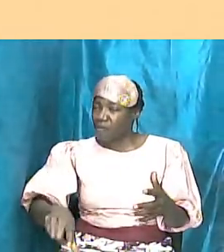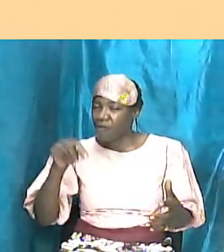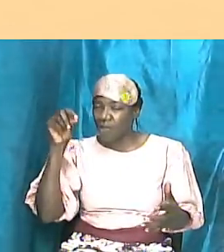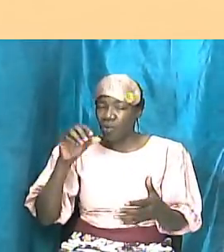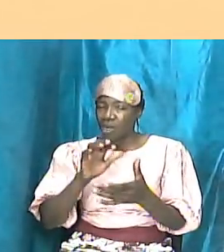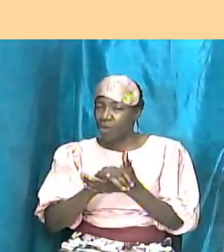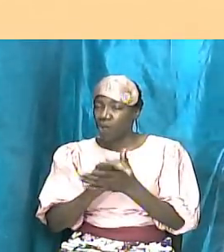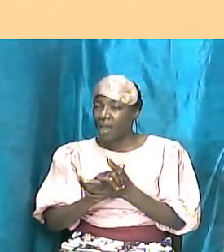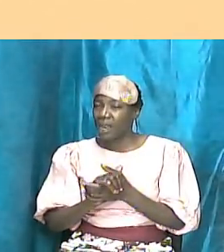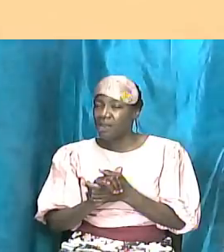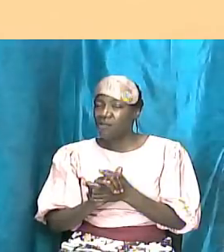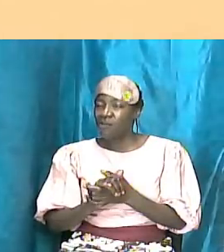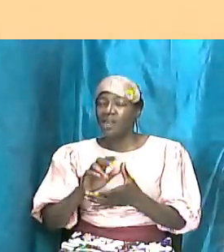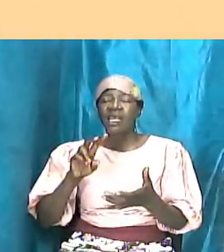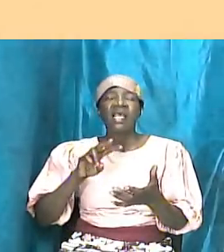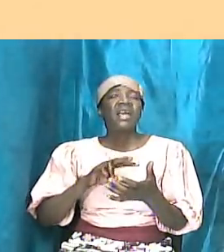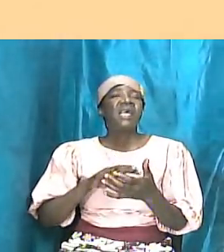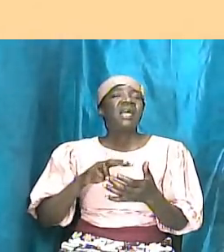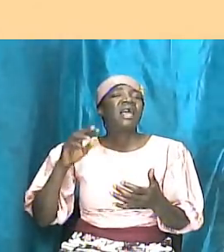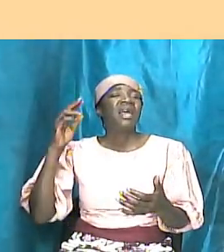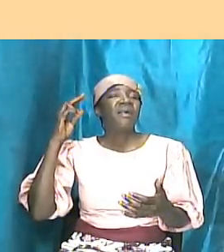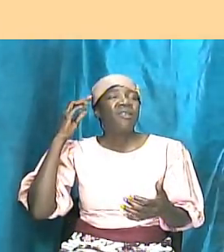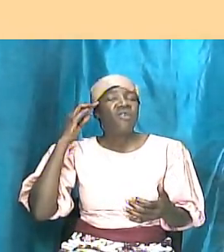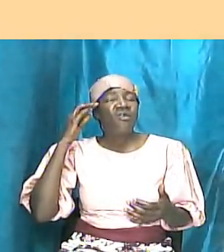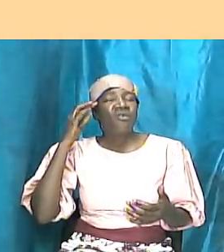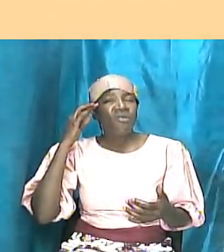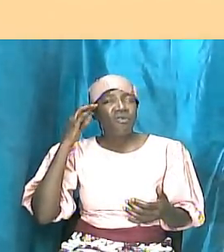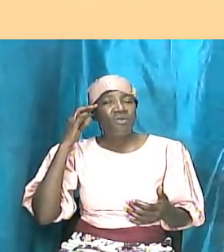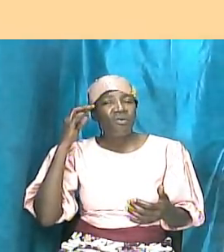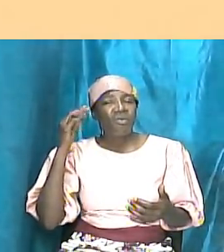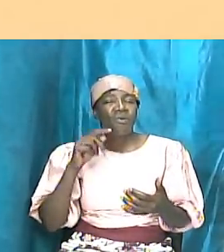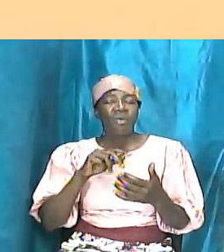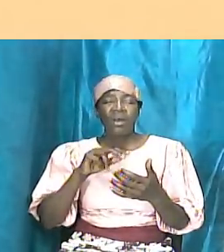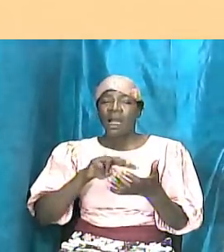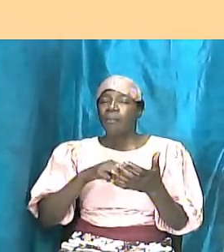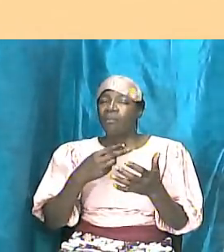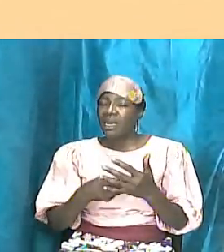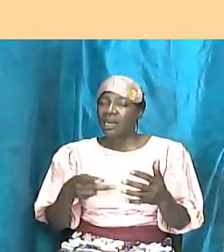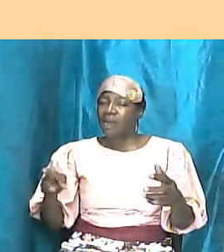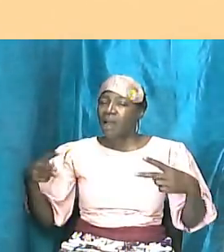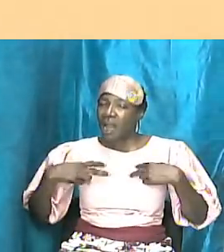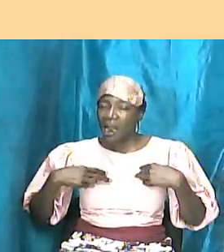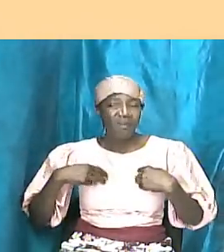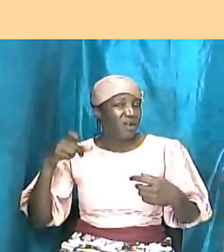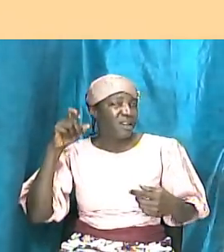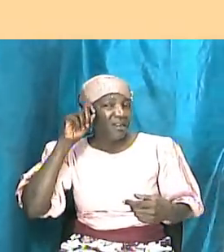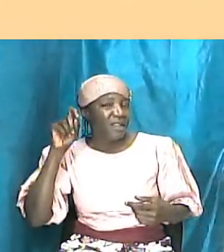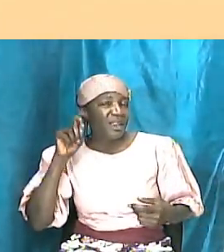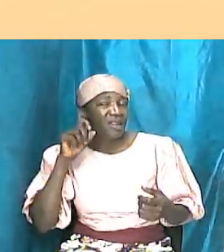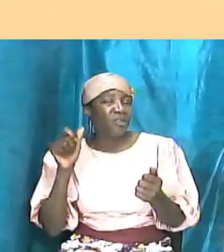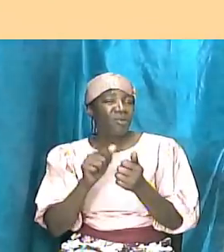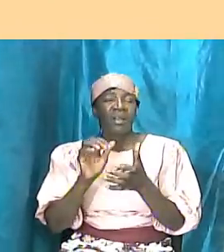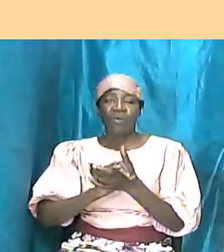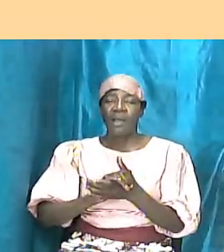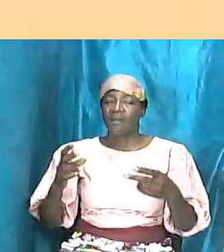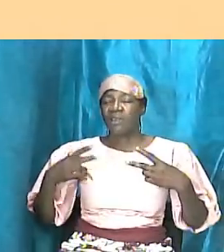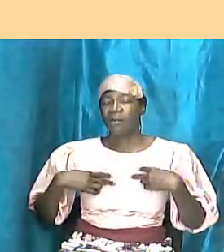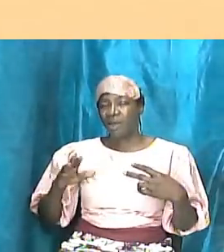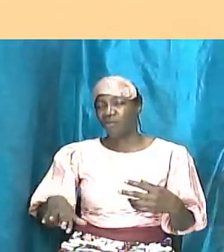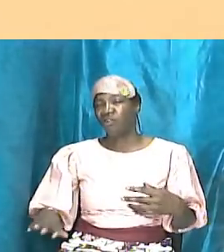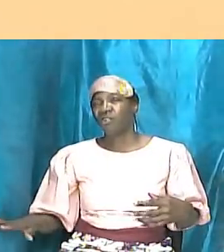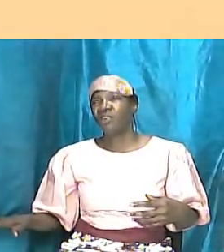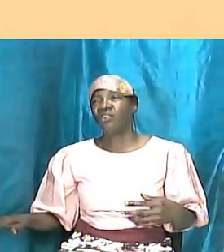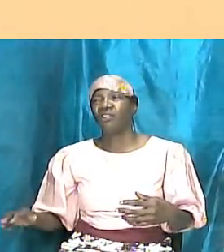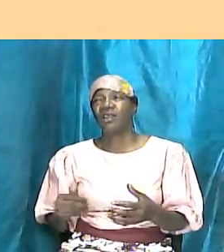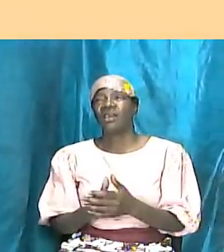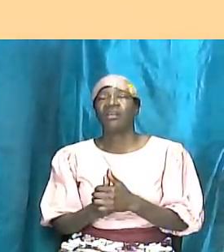find his wife at Nod. He knew his wife at Nod. He had intercourse with his wife at Nod. And they had children. Oh gosh. So we're going